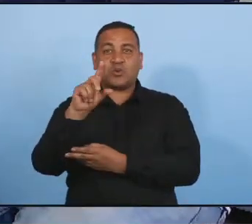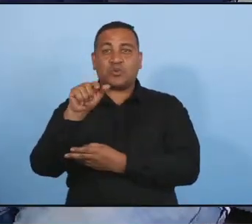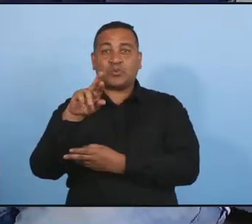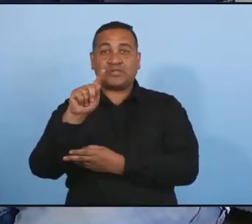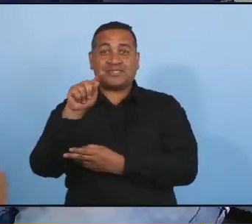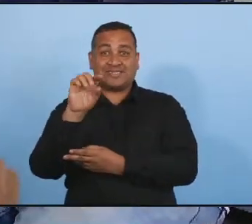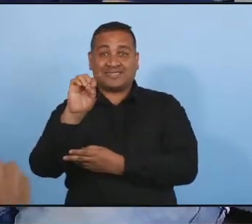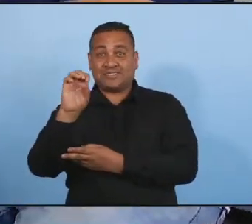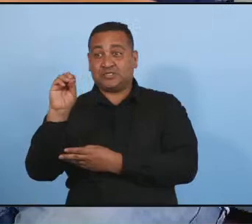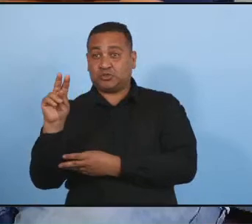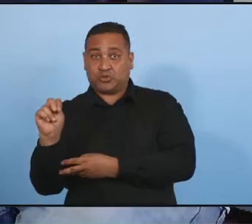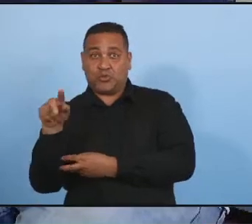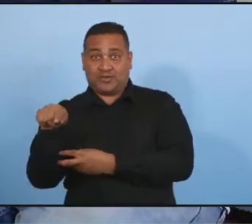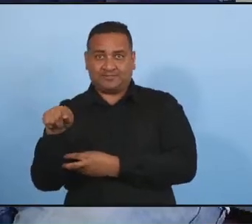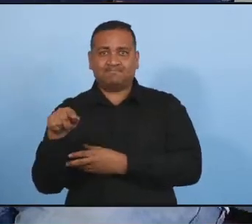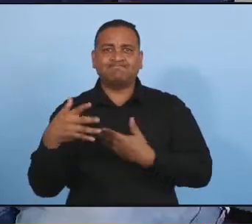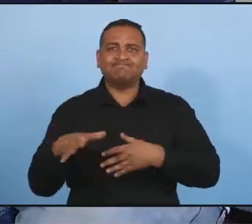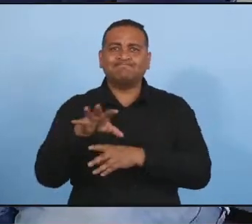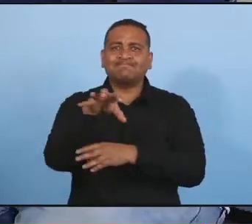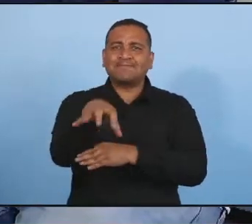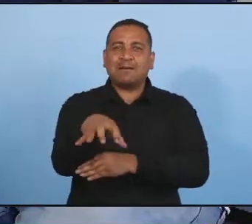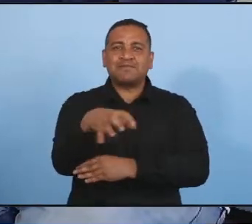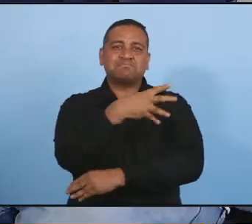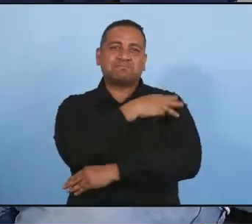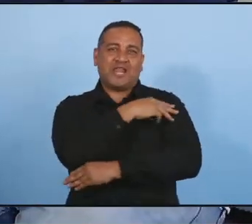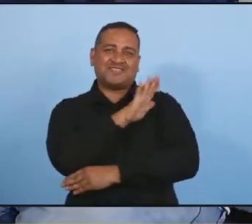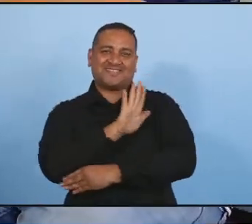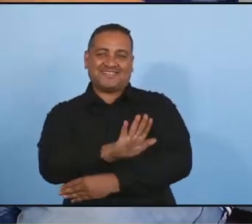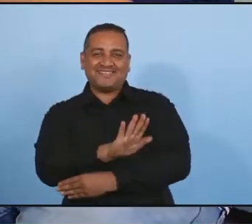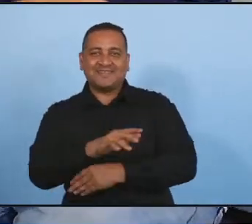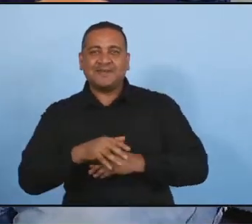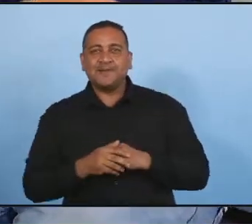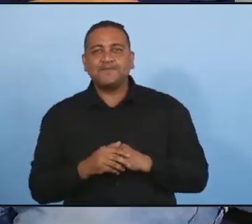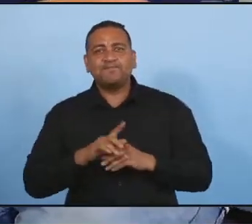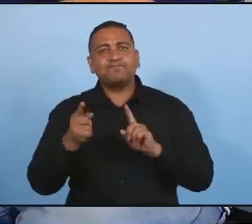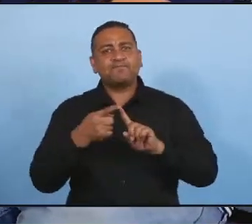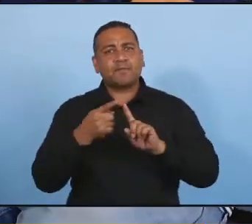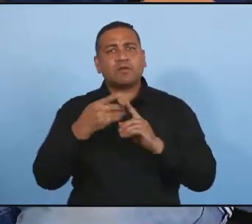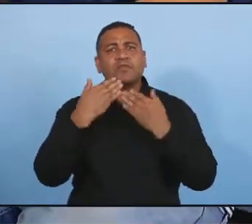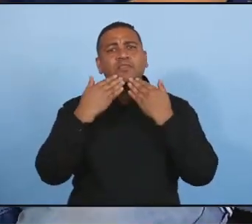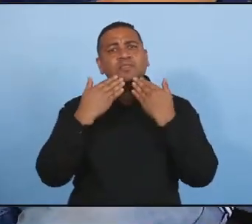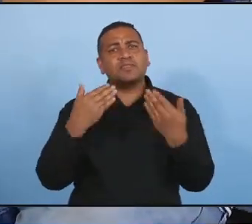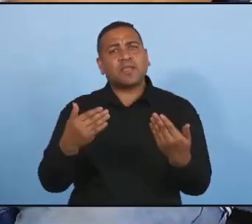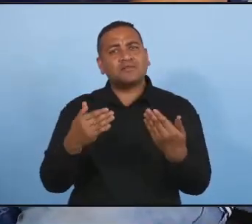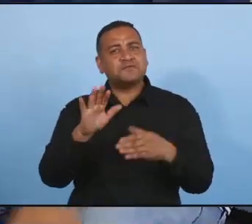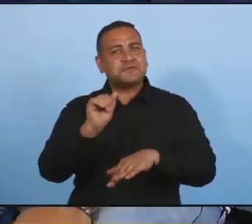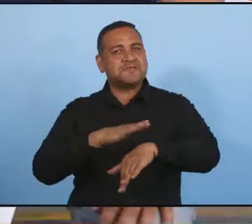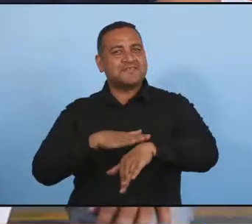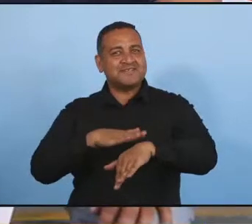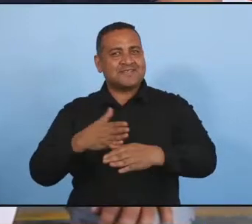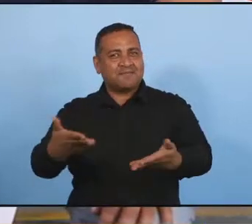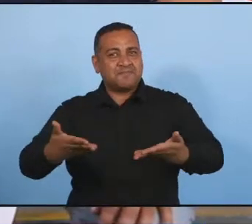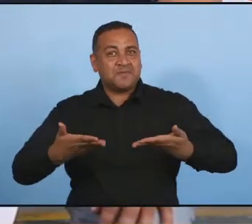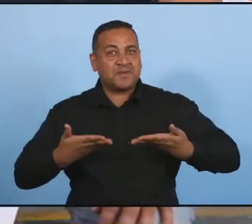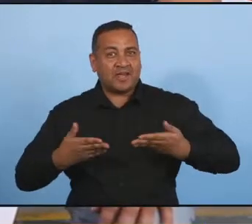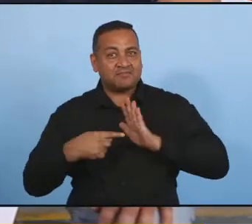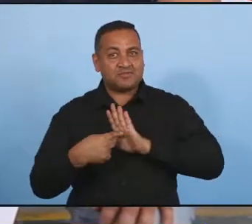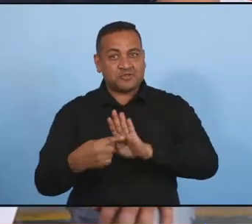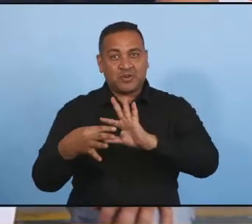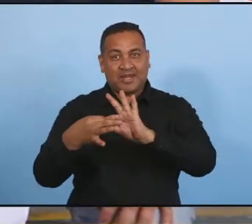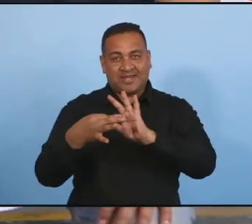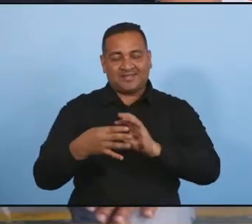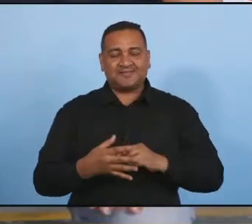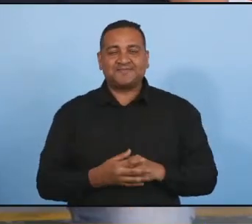campus manager of Wingfield campus here at Northlink. Firstly, thank you so much for your time. Welcome to the Link Show. Thank you very much,